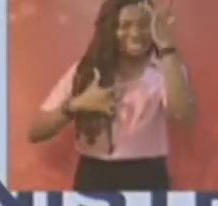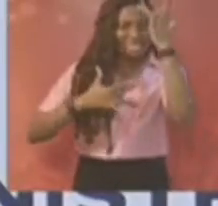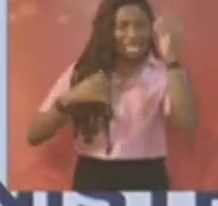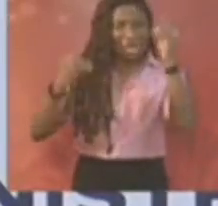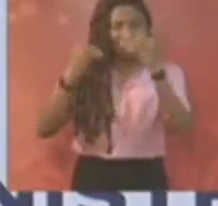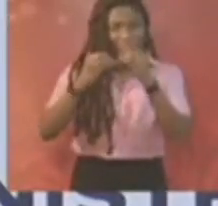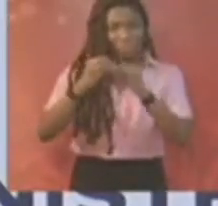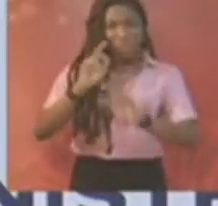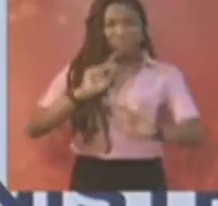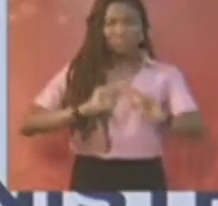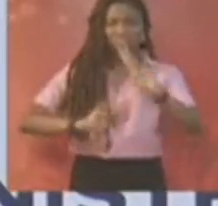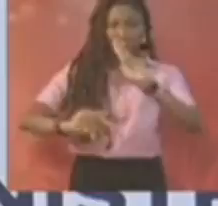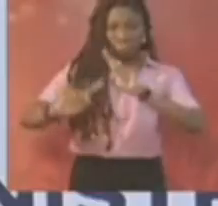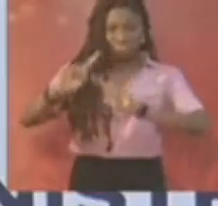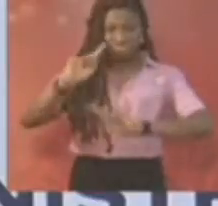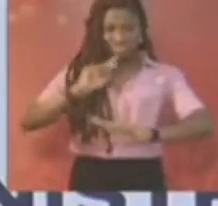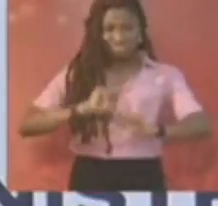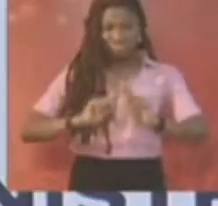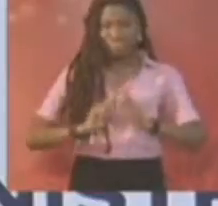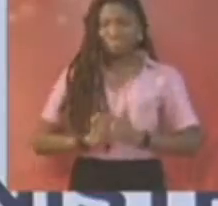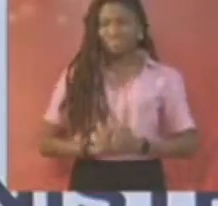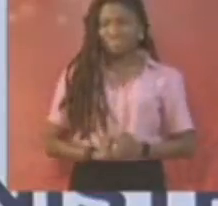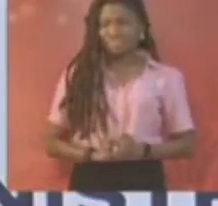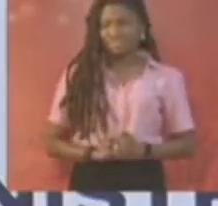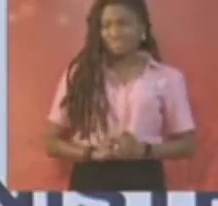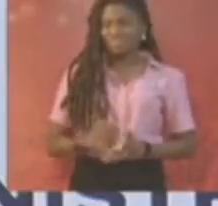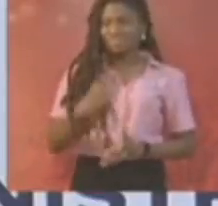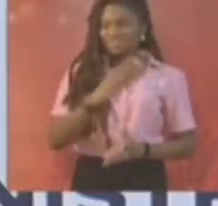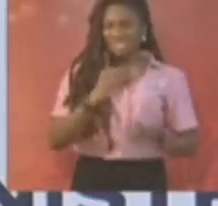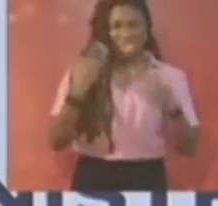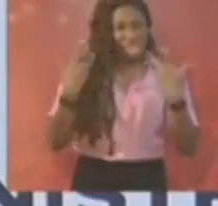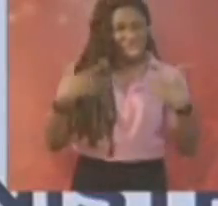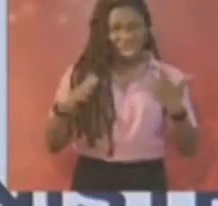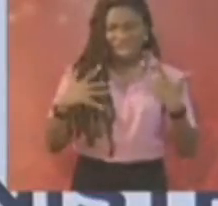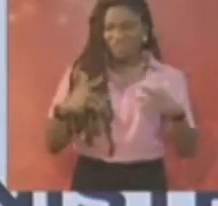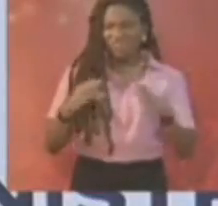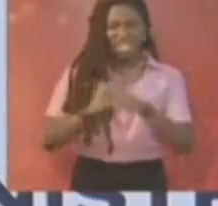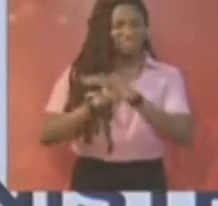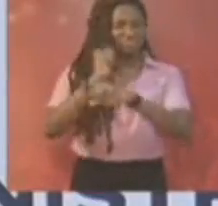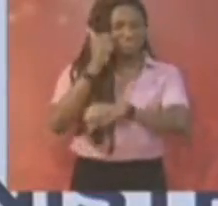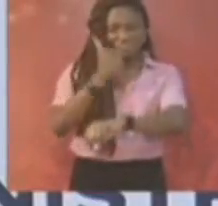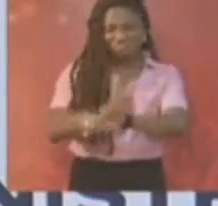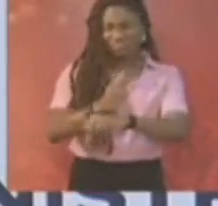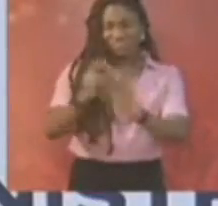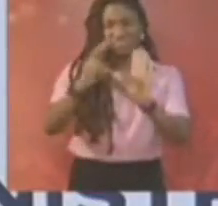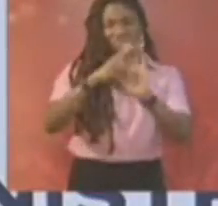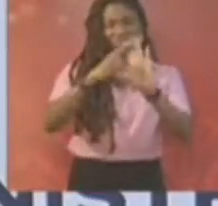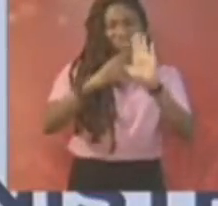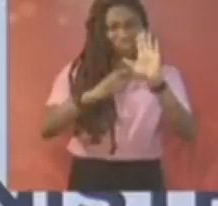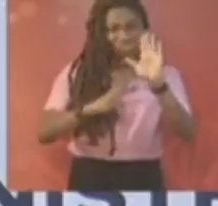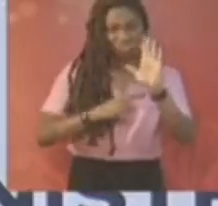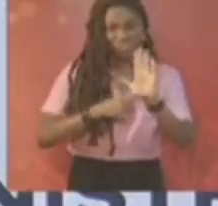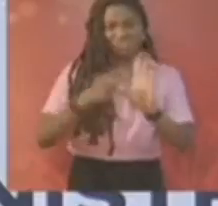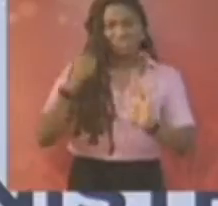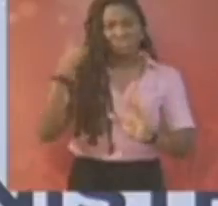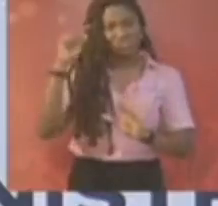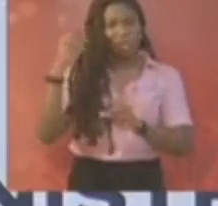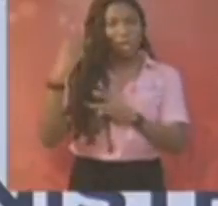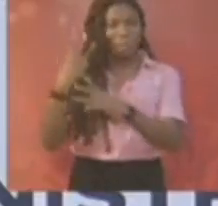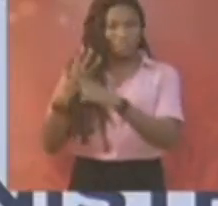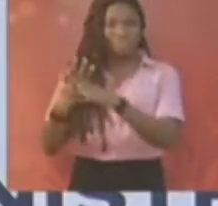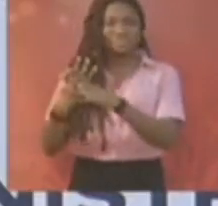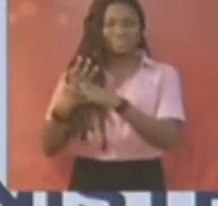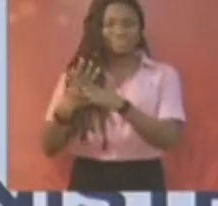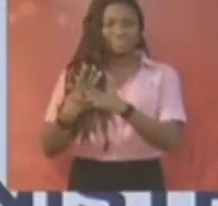best of my knowledge, a lot of those steps have already been taken. What you are seeing would then just be the results of